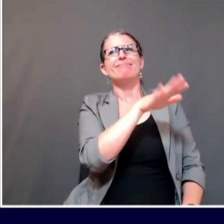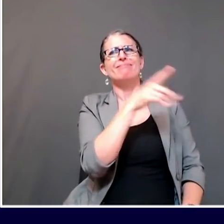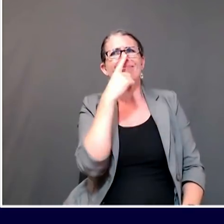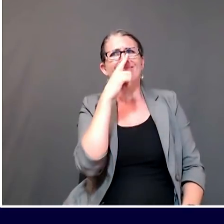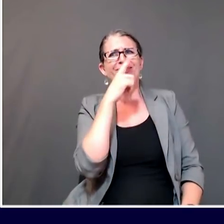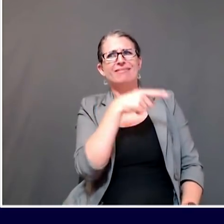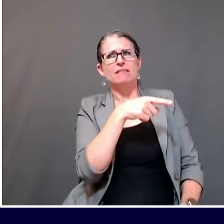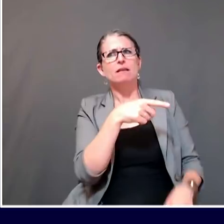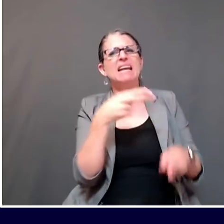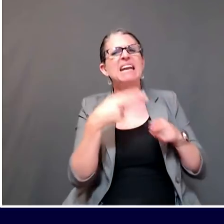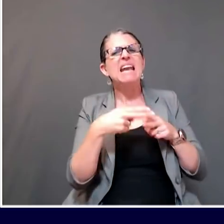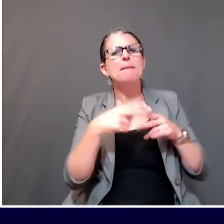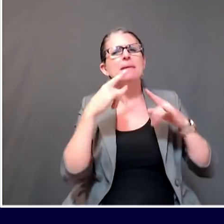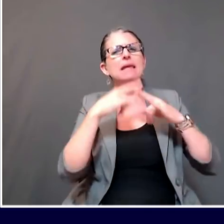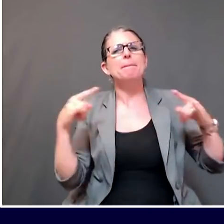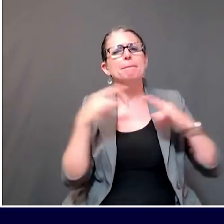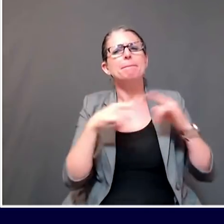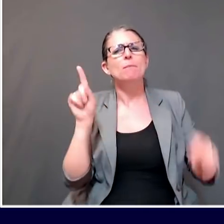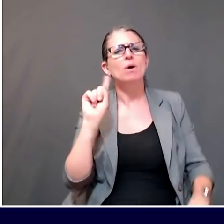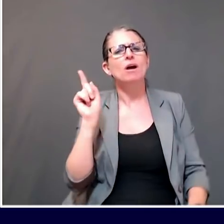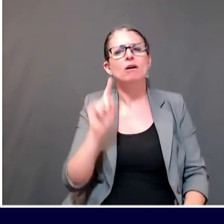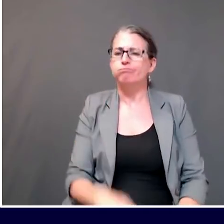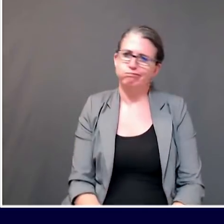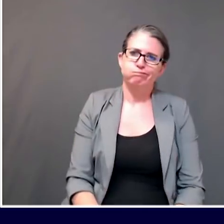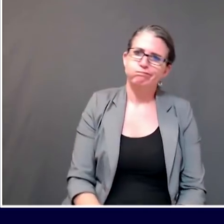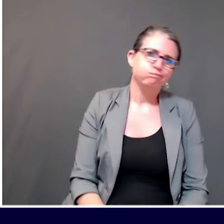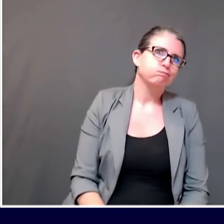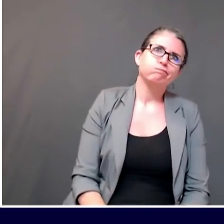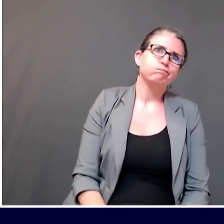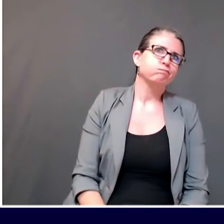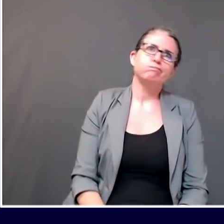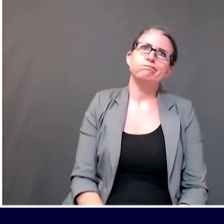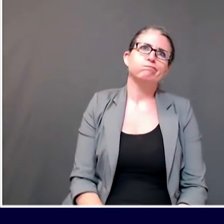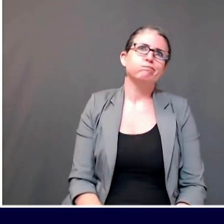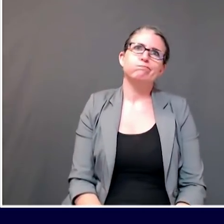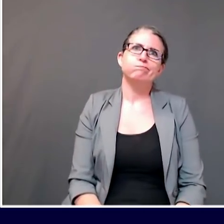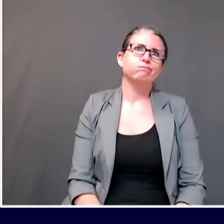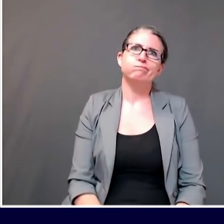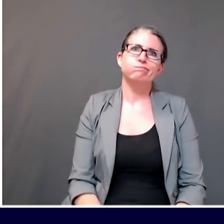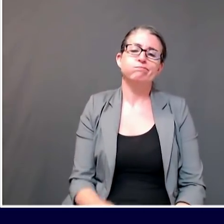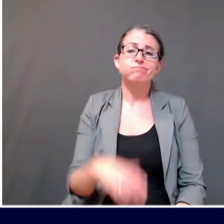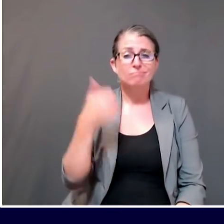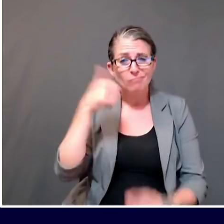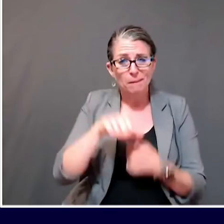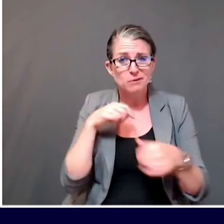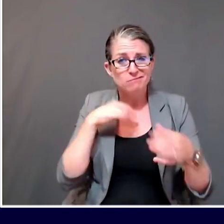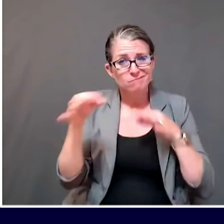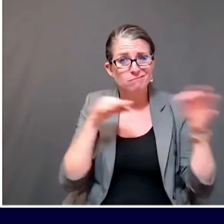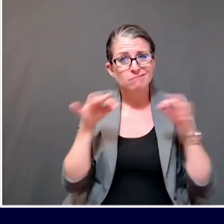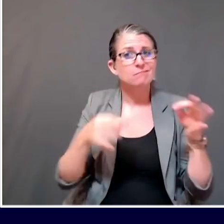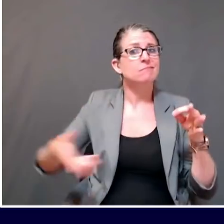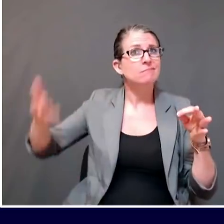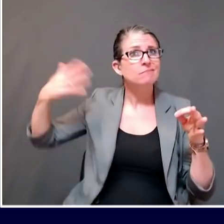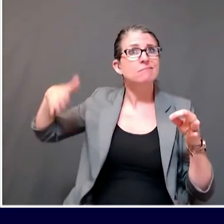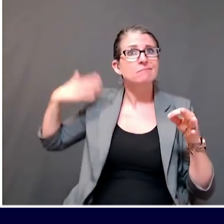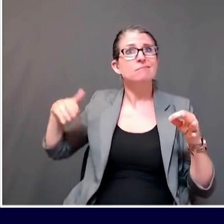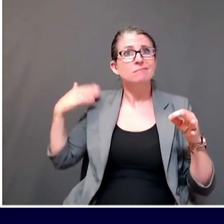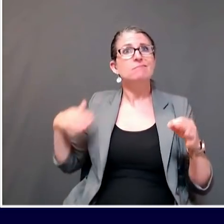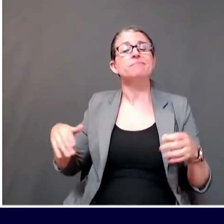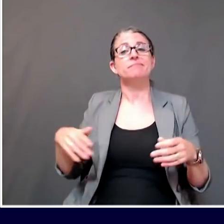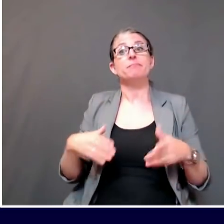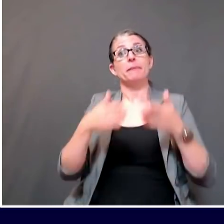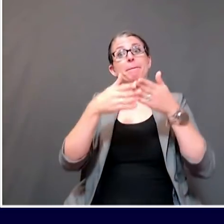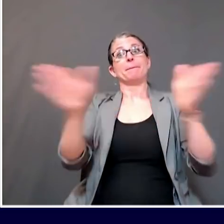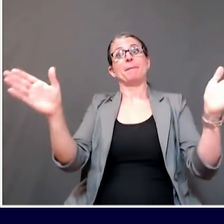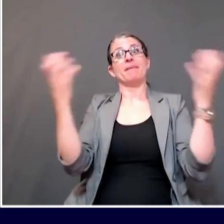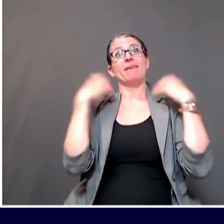Kevin, we talked about this. Generally speaking, we reveal locations of this nature when there is something of public health concern.